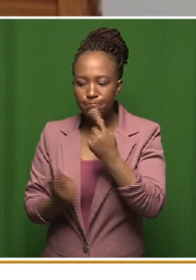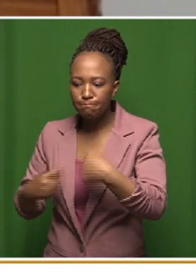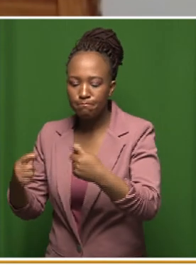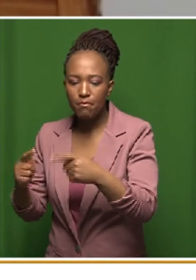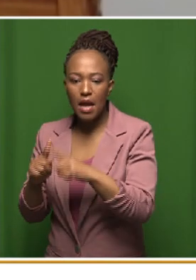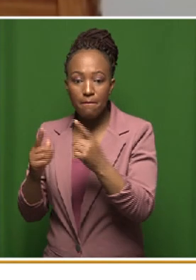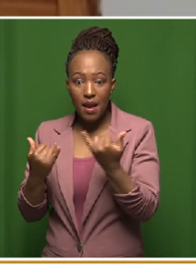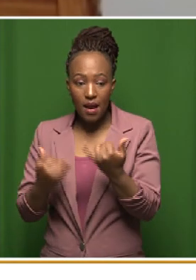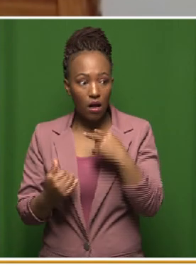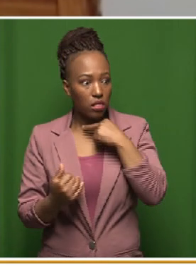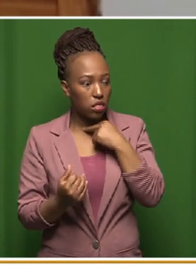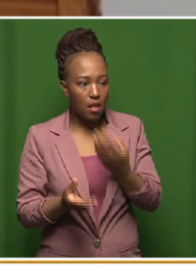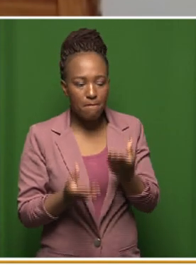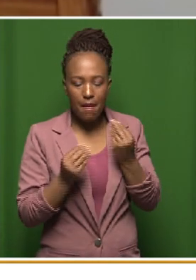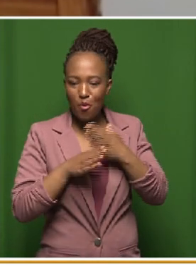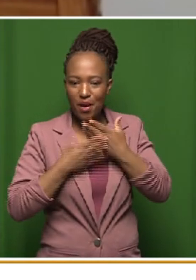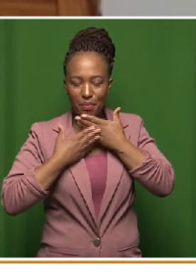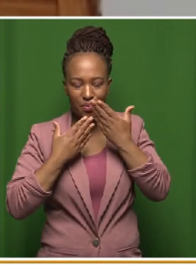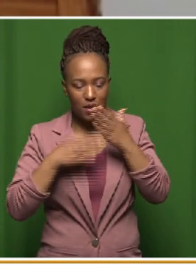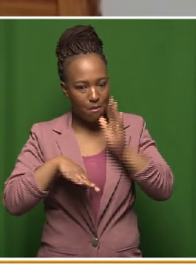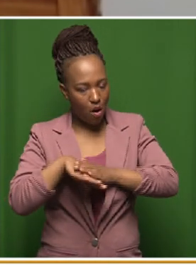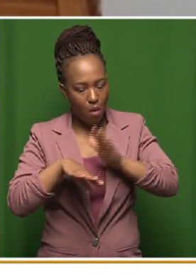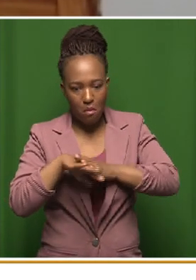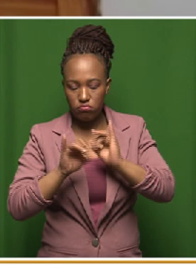finding jobs. And this just adds more and more to the